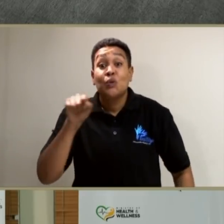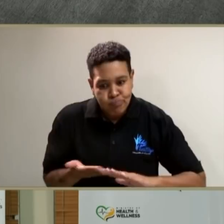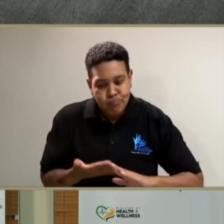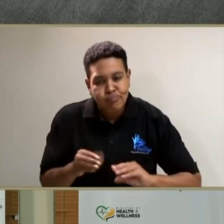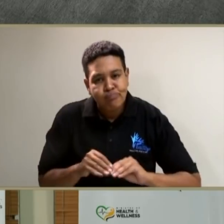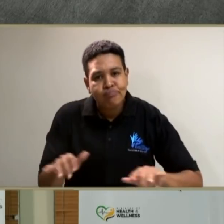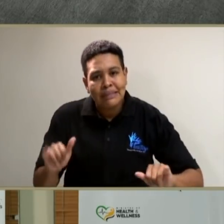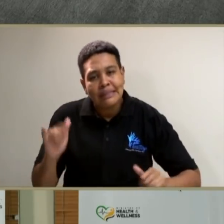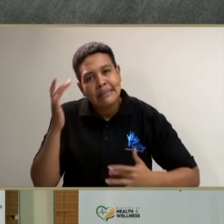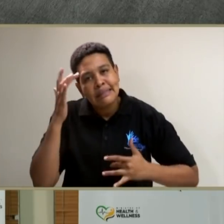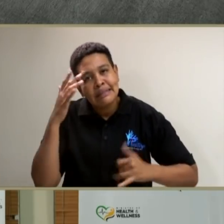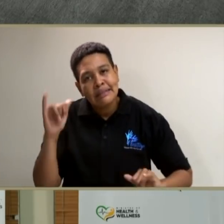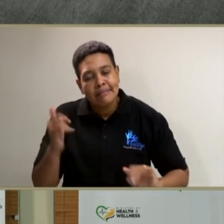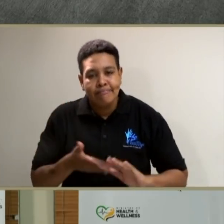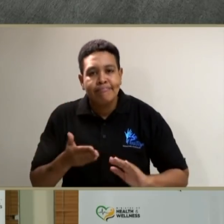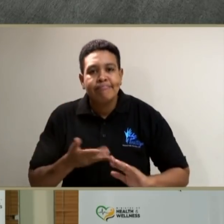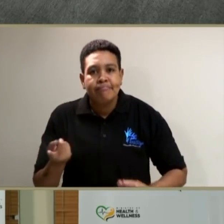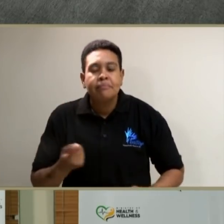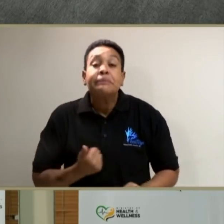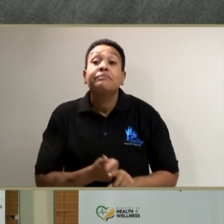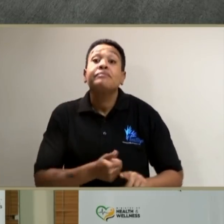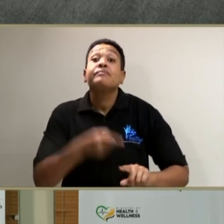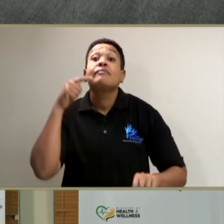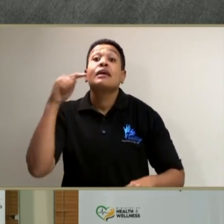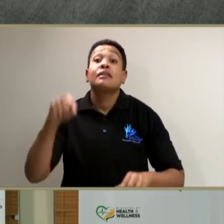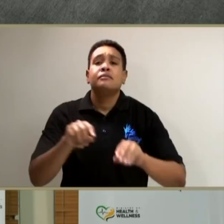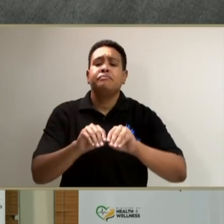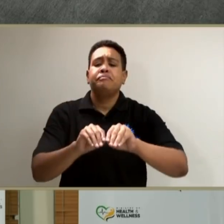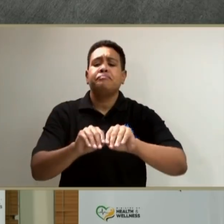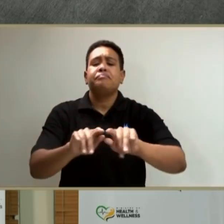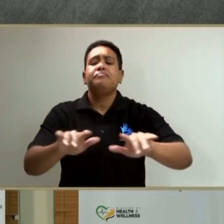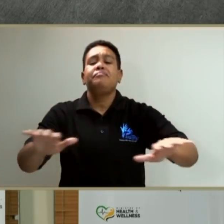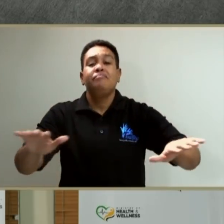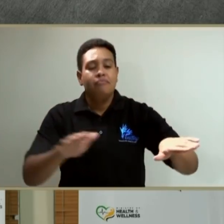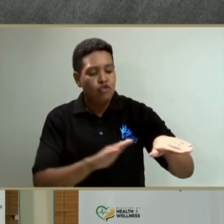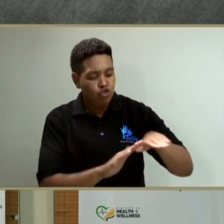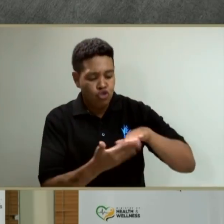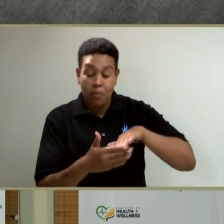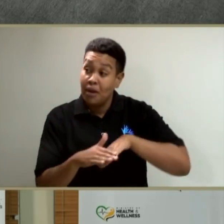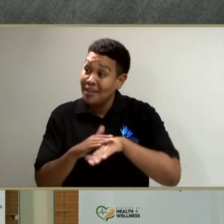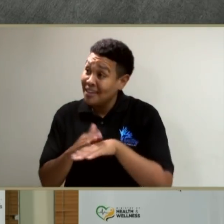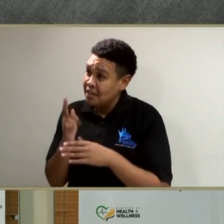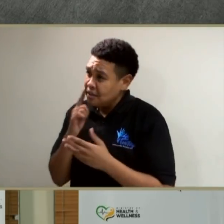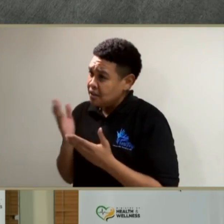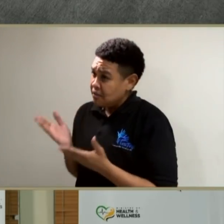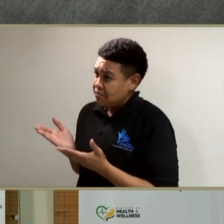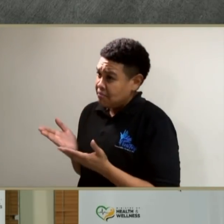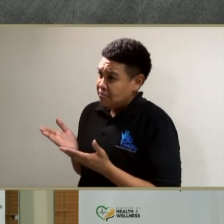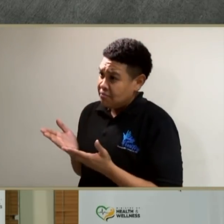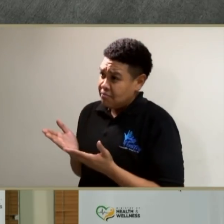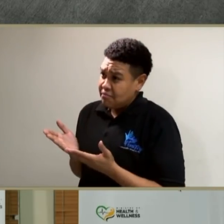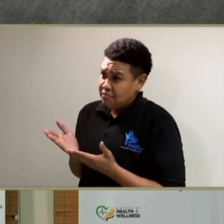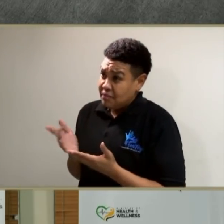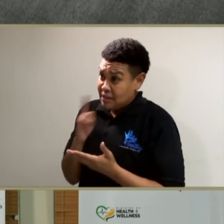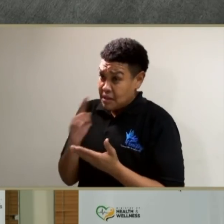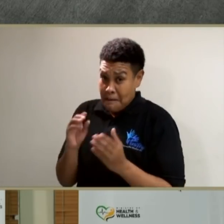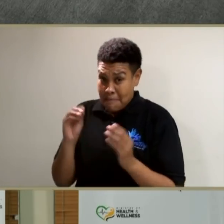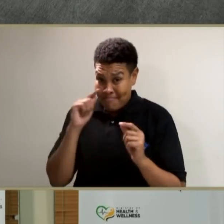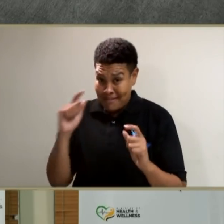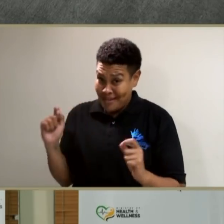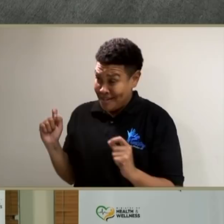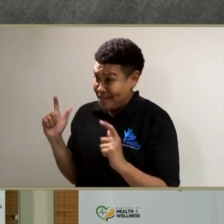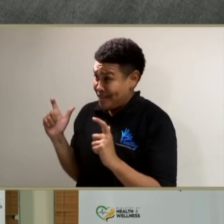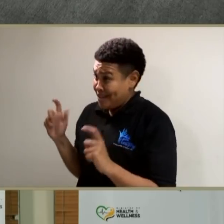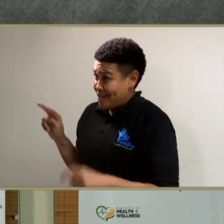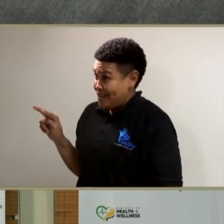island. These cases are distributed right across the island, and the community map that you are seeing